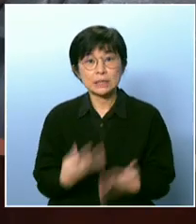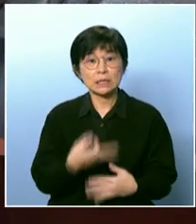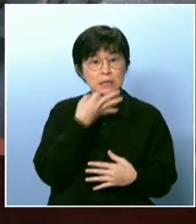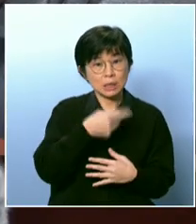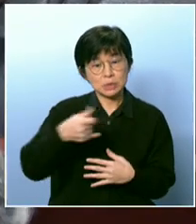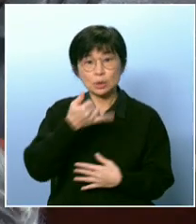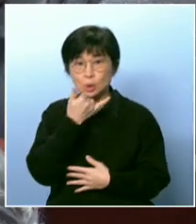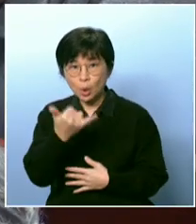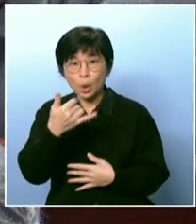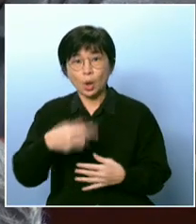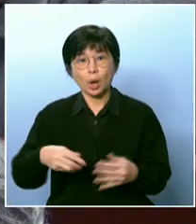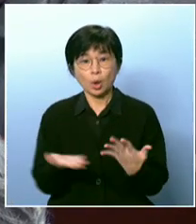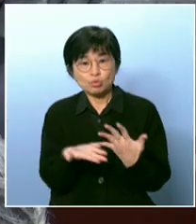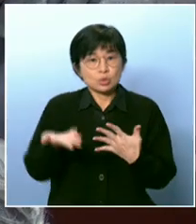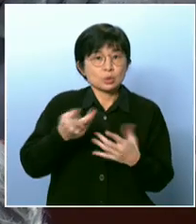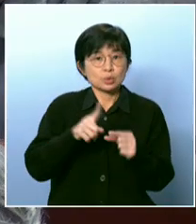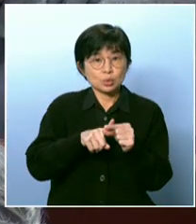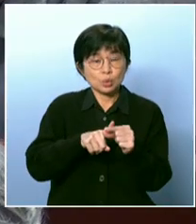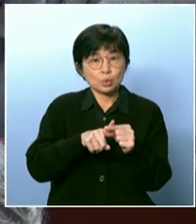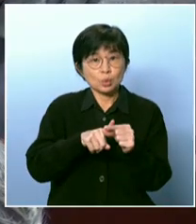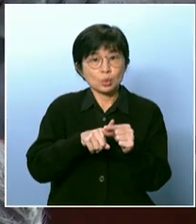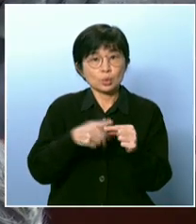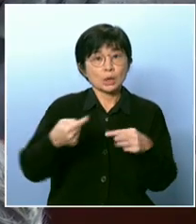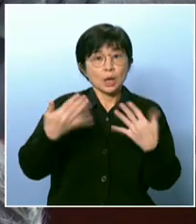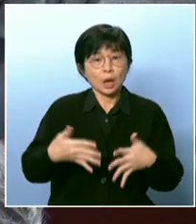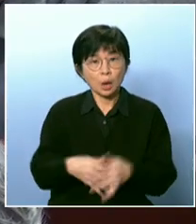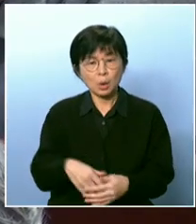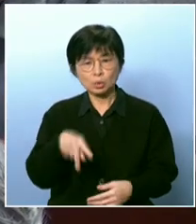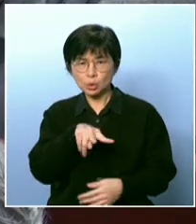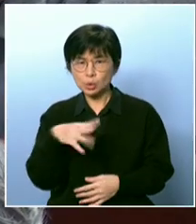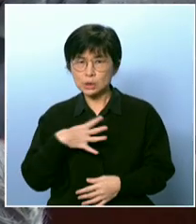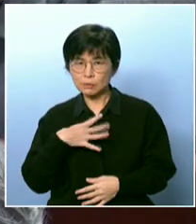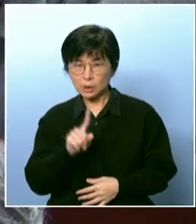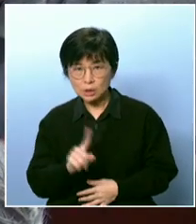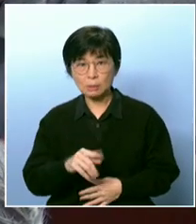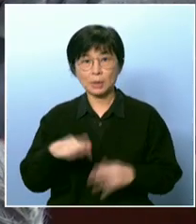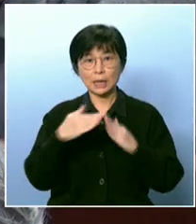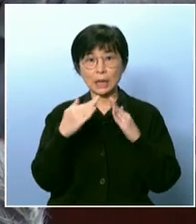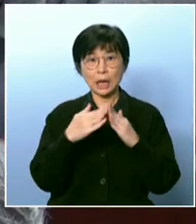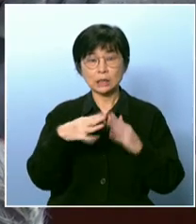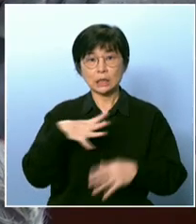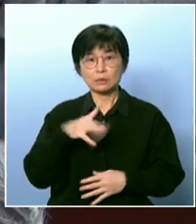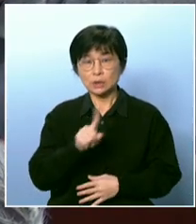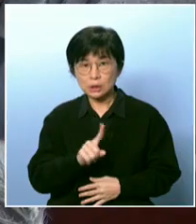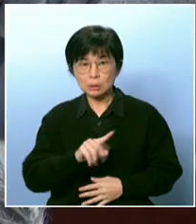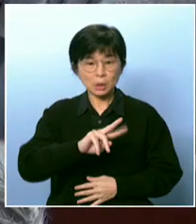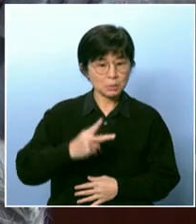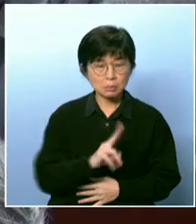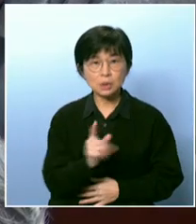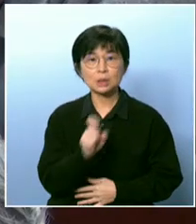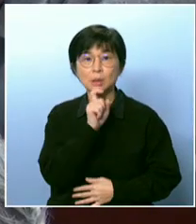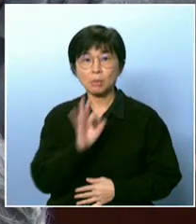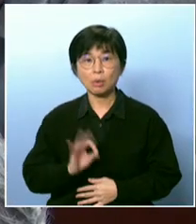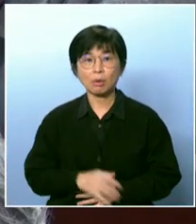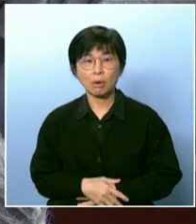assessment mechanism or follow-up mechanism to follow up on the children to see how they're doing